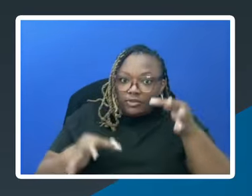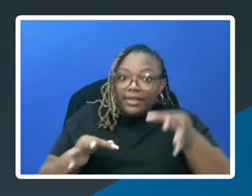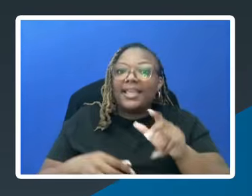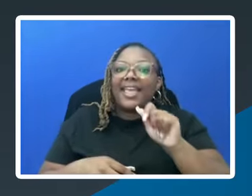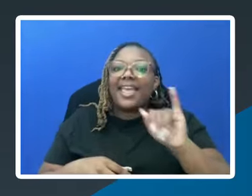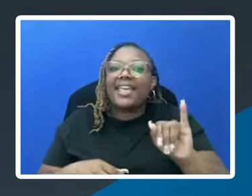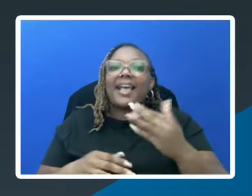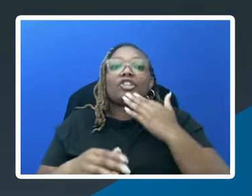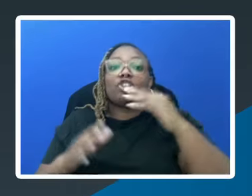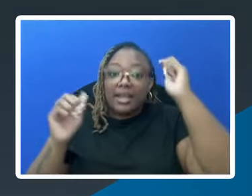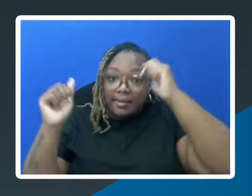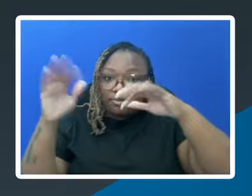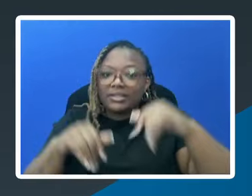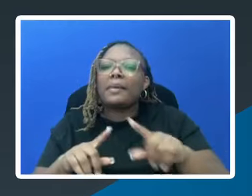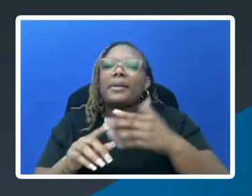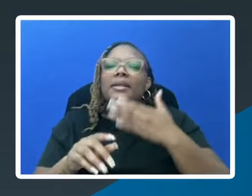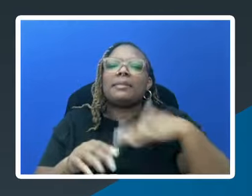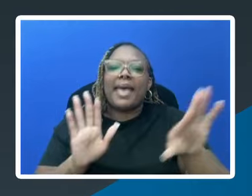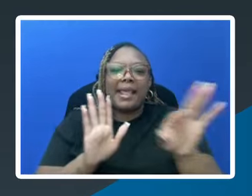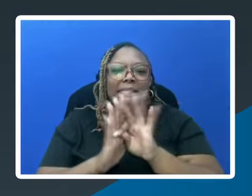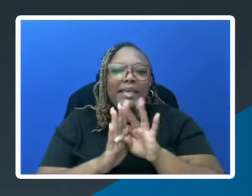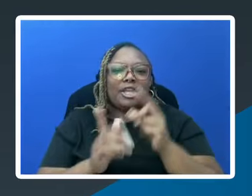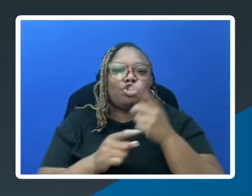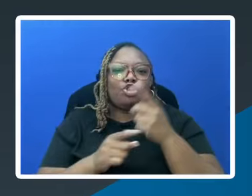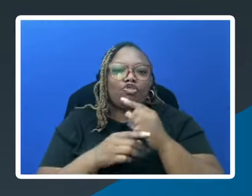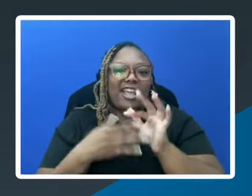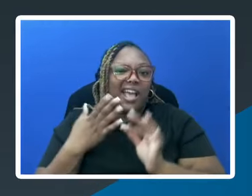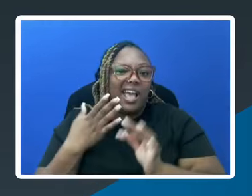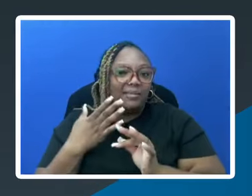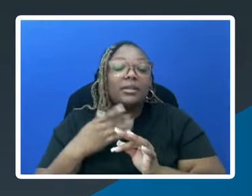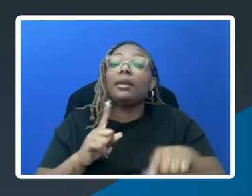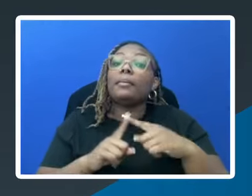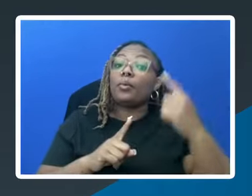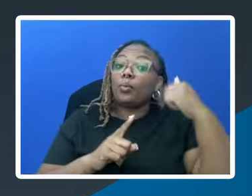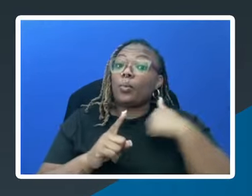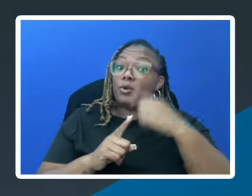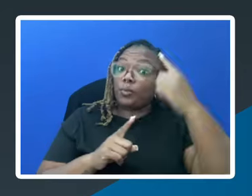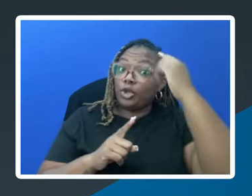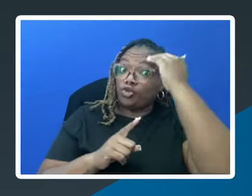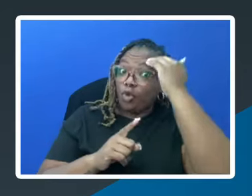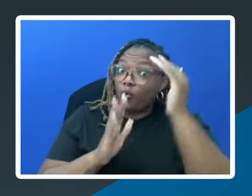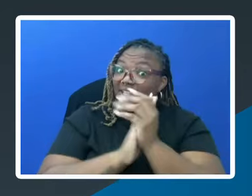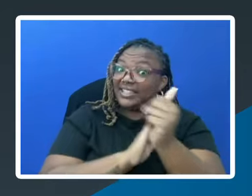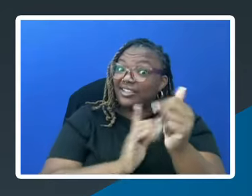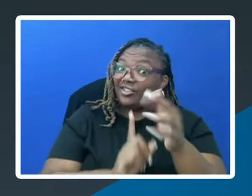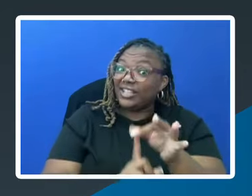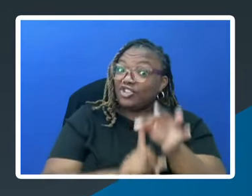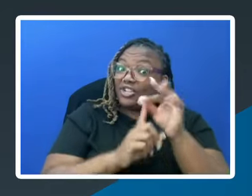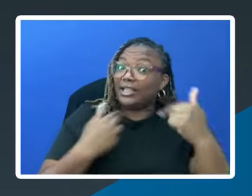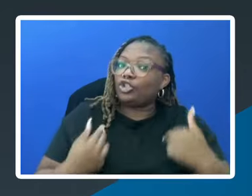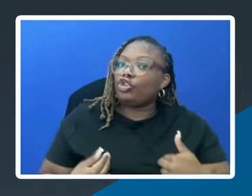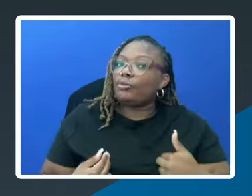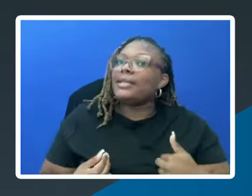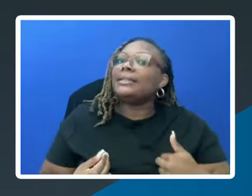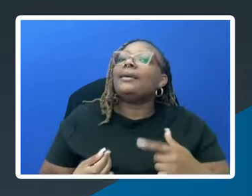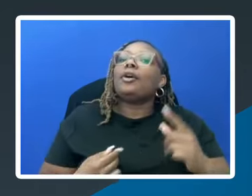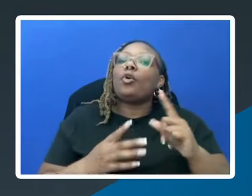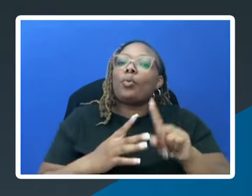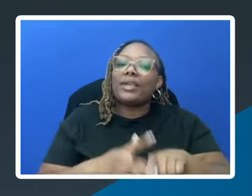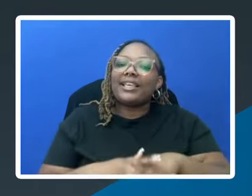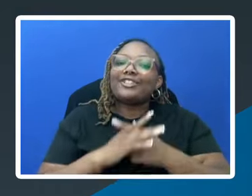bad at choosing the right option. But when we know what these skills are, what these uniquely human skills are, the magic is we can start to design